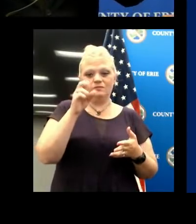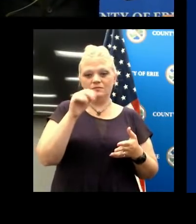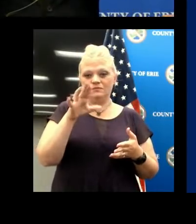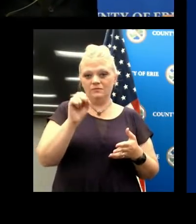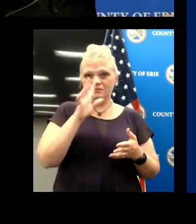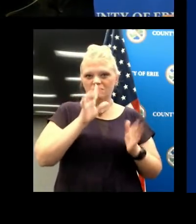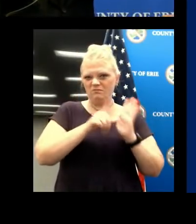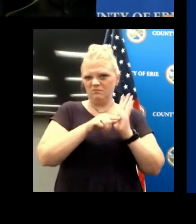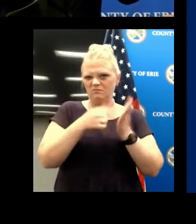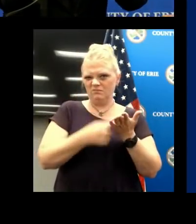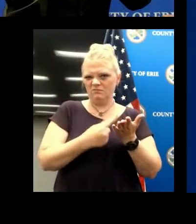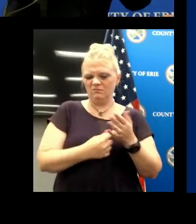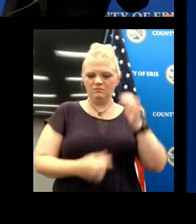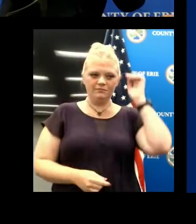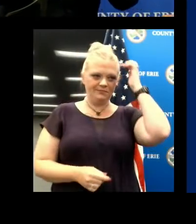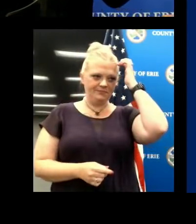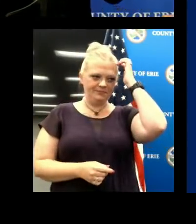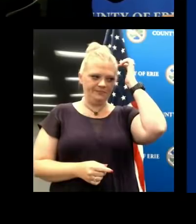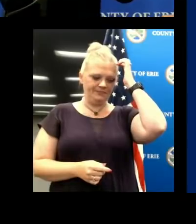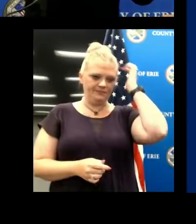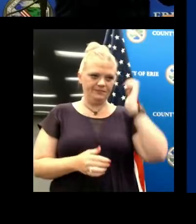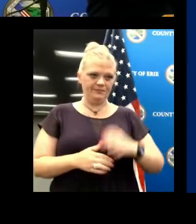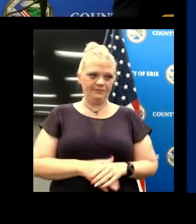that later.